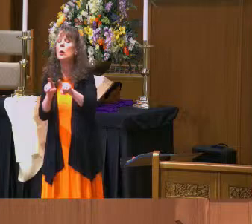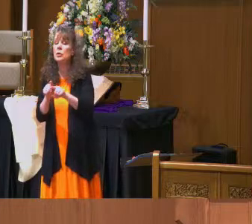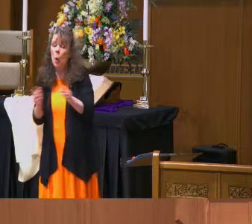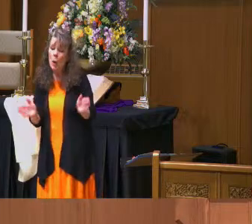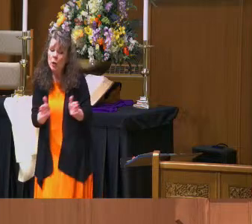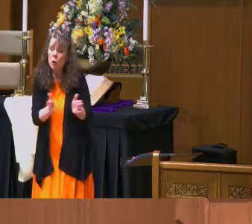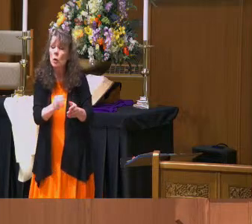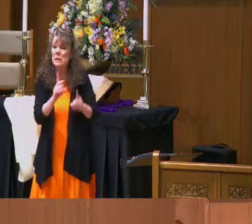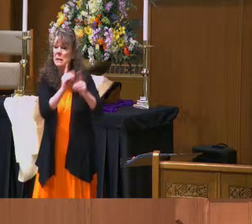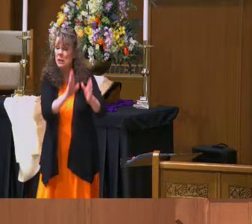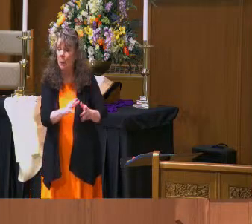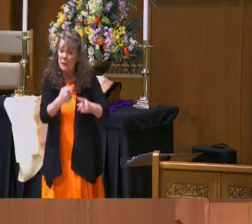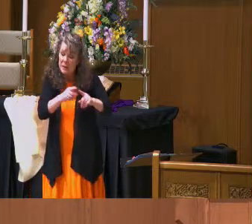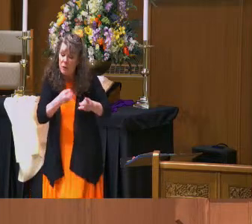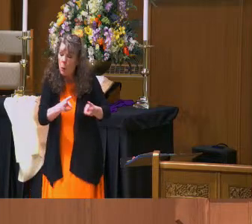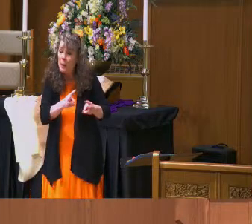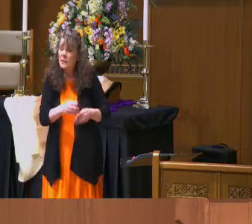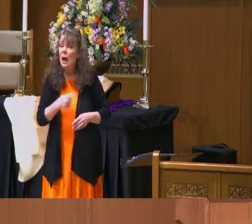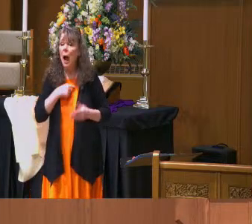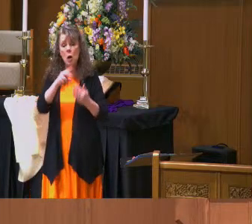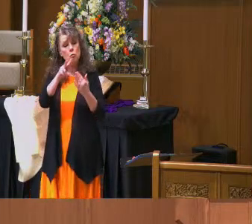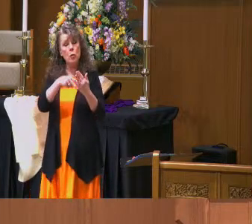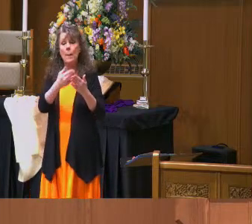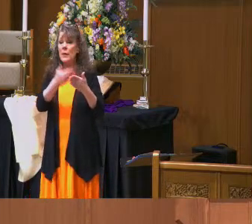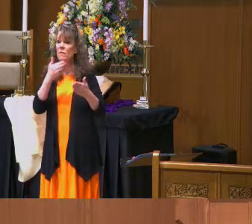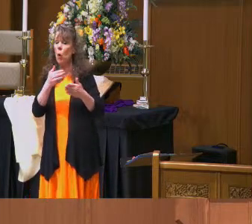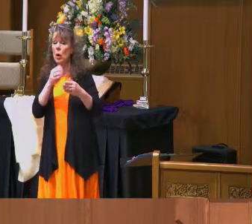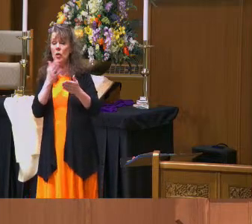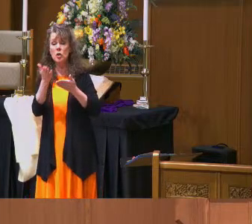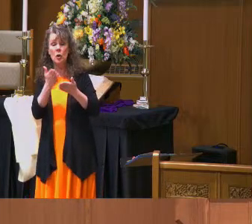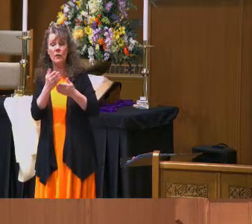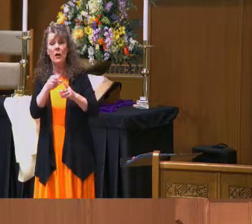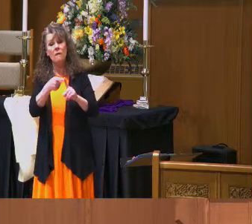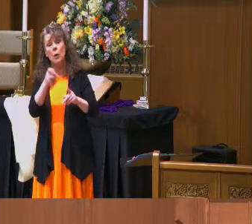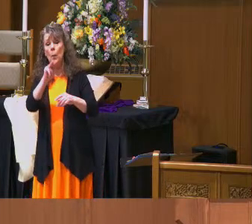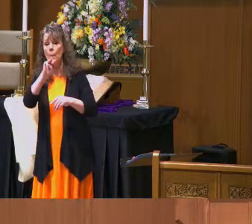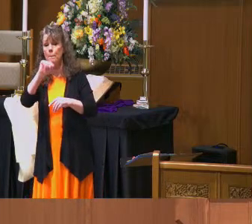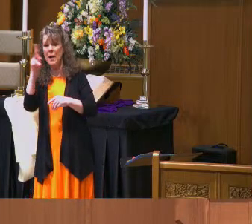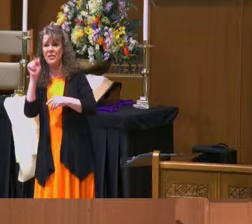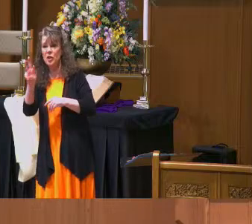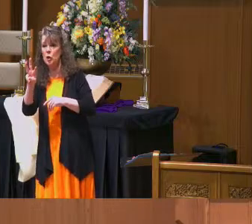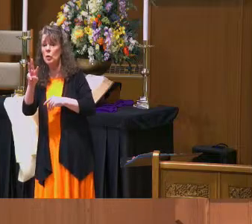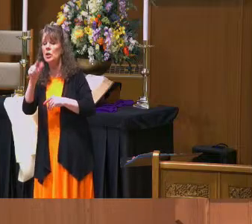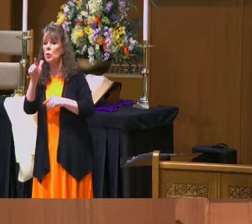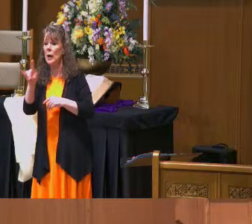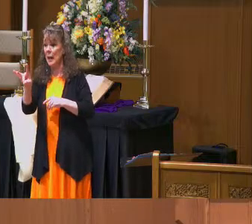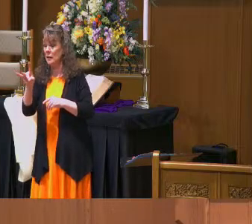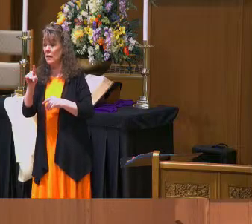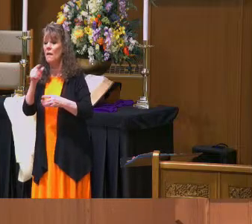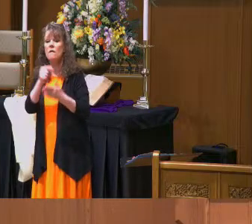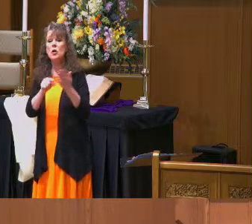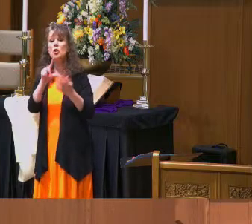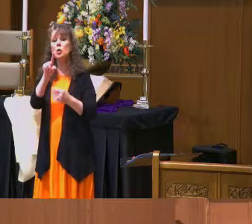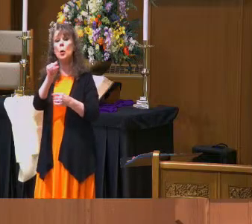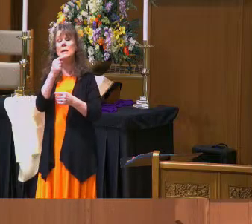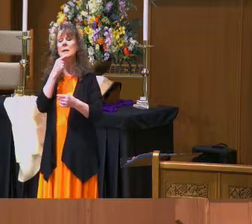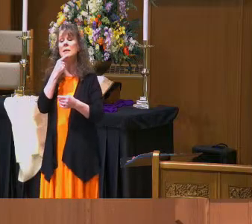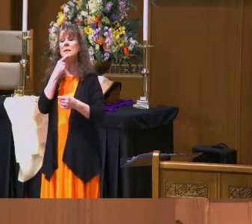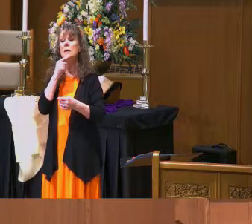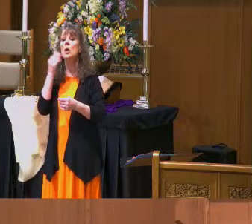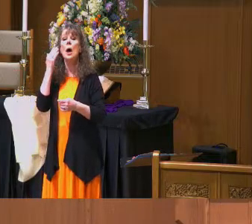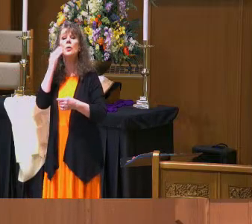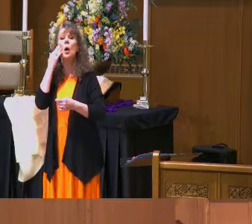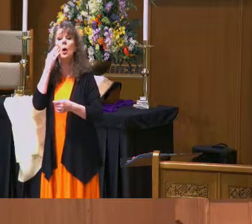in many, many different ways. I read to you before the service started from Matthew 28. Verse 20 says, "And lo,